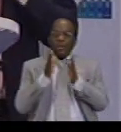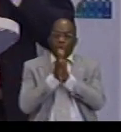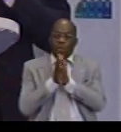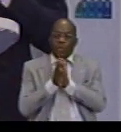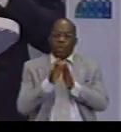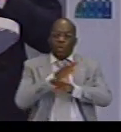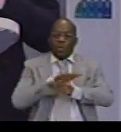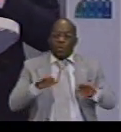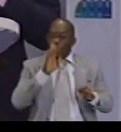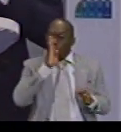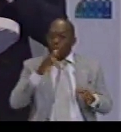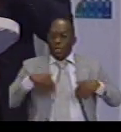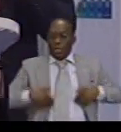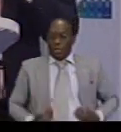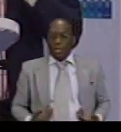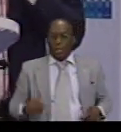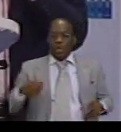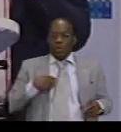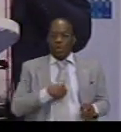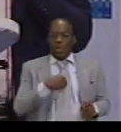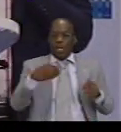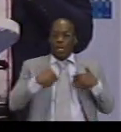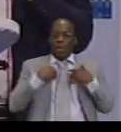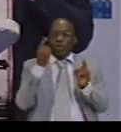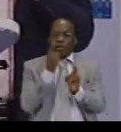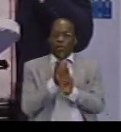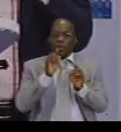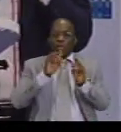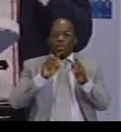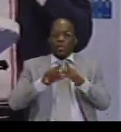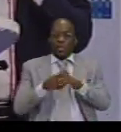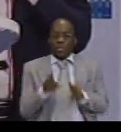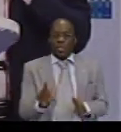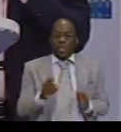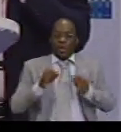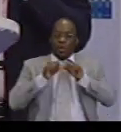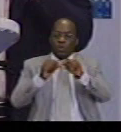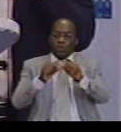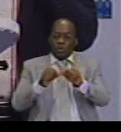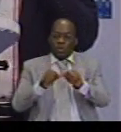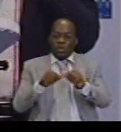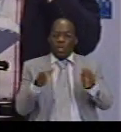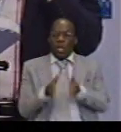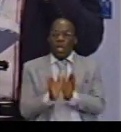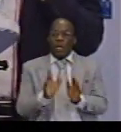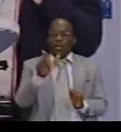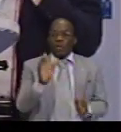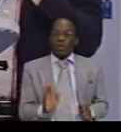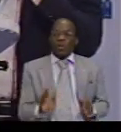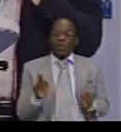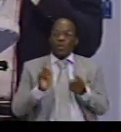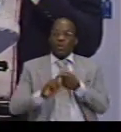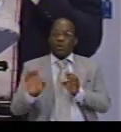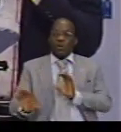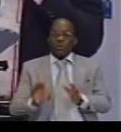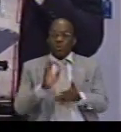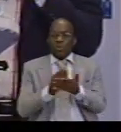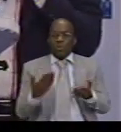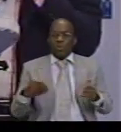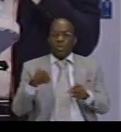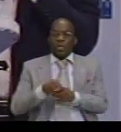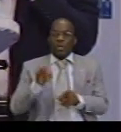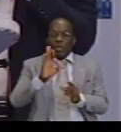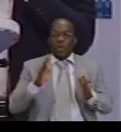started. So continue and ask God to do something in your life, in